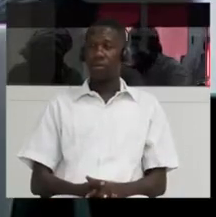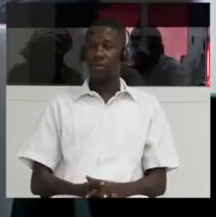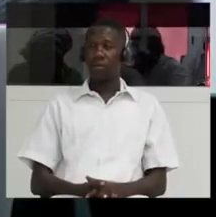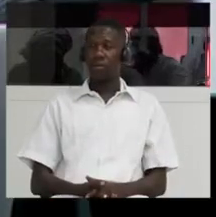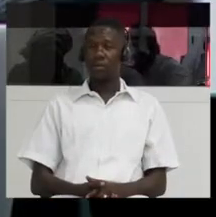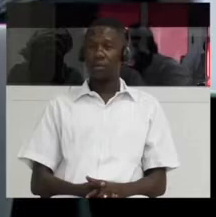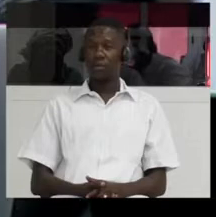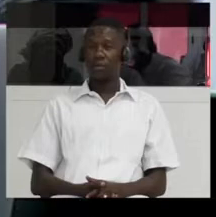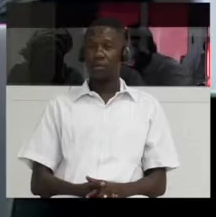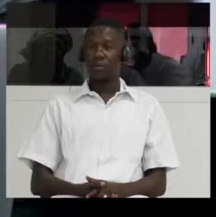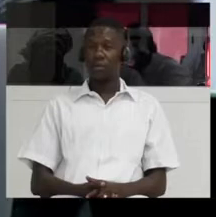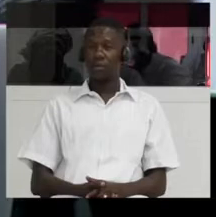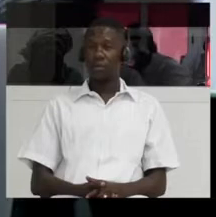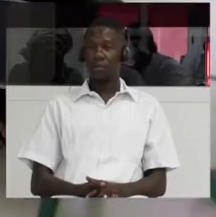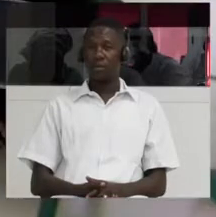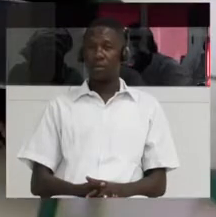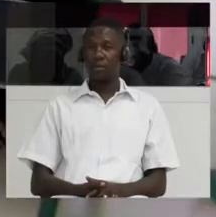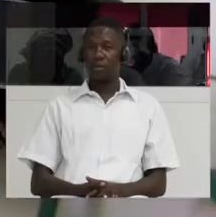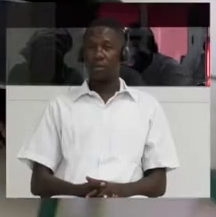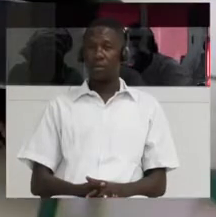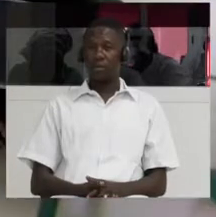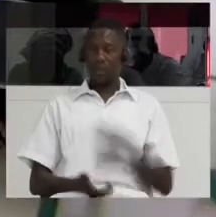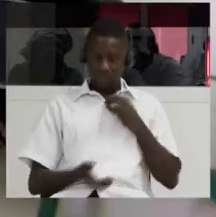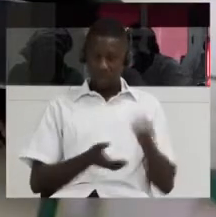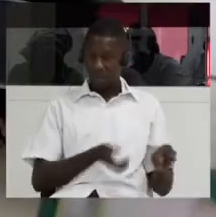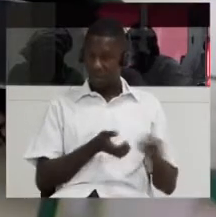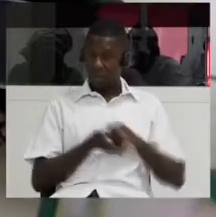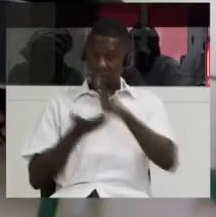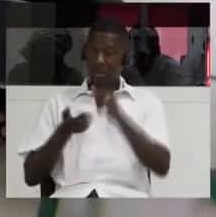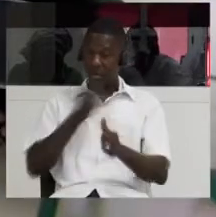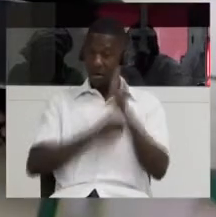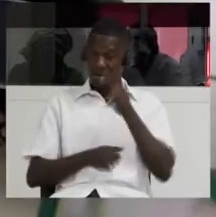Let me send it back to you to take a look at.